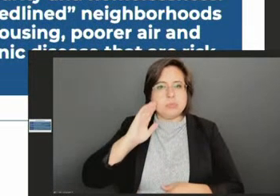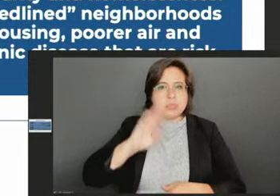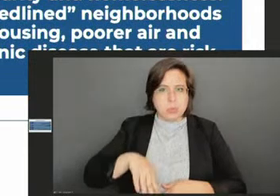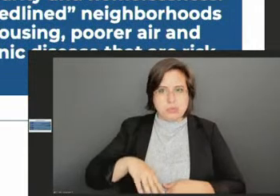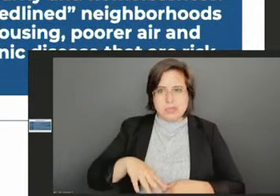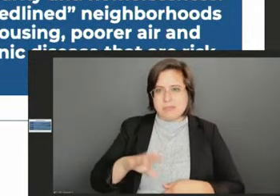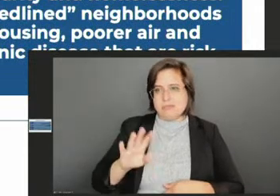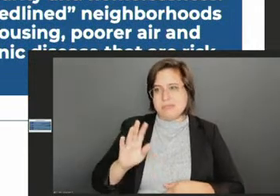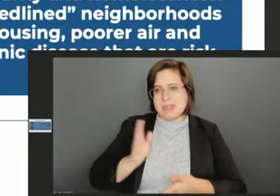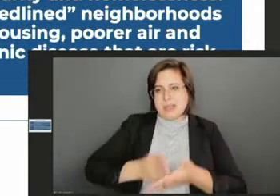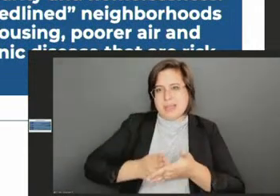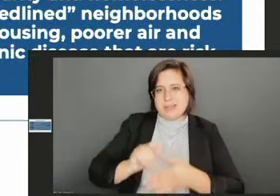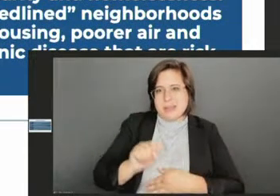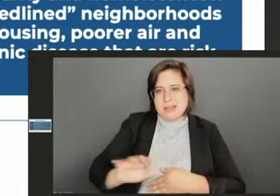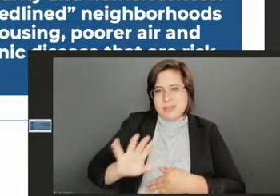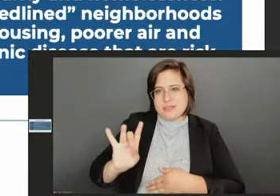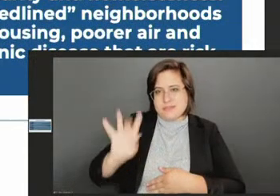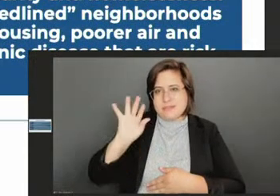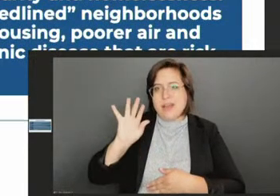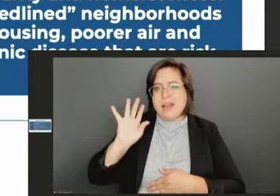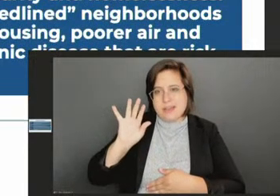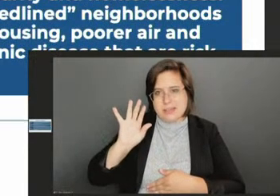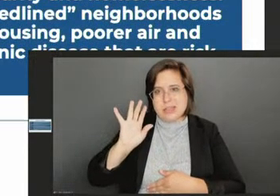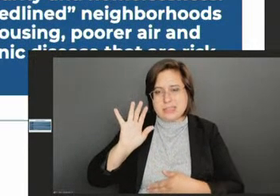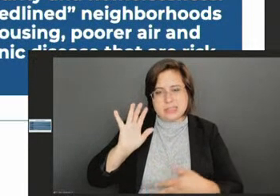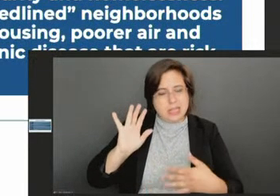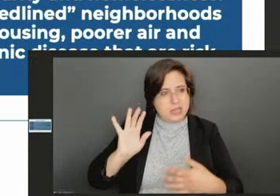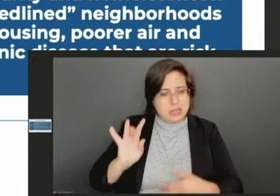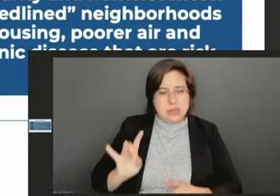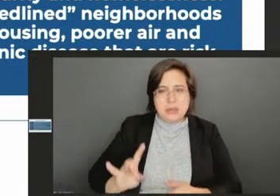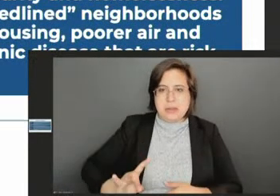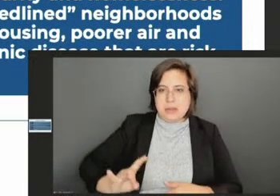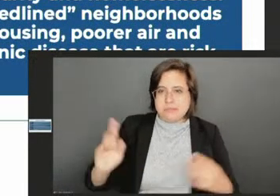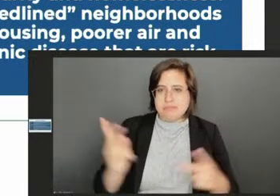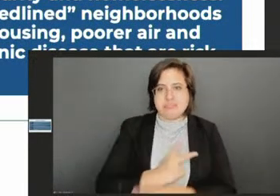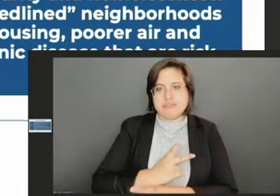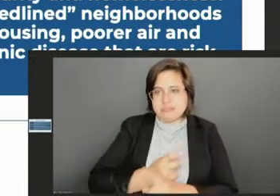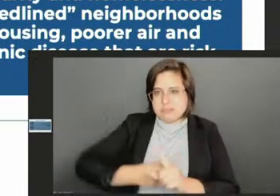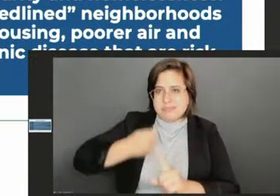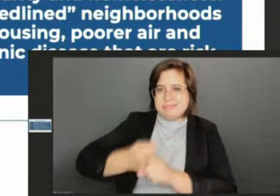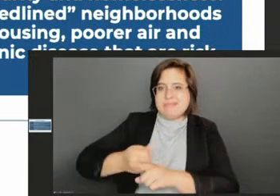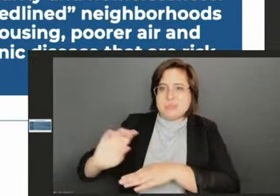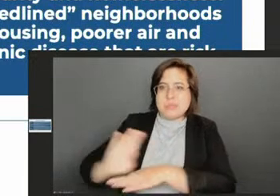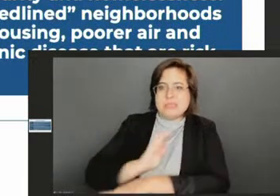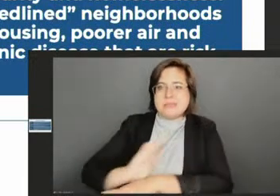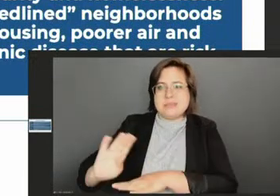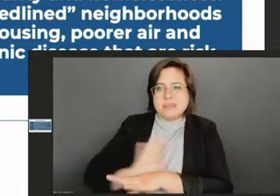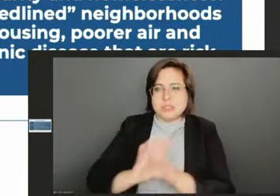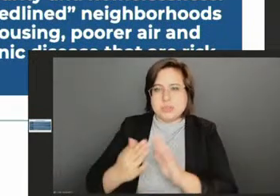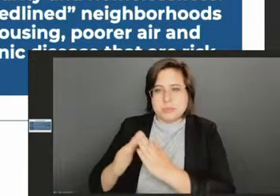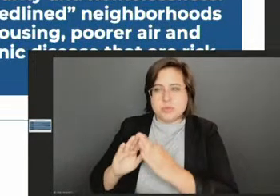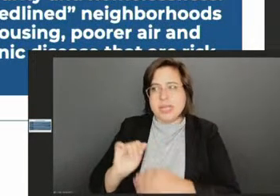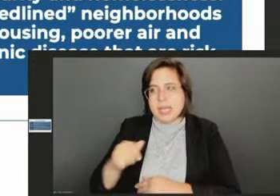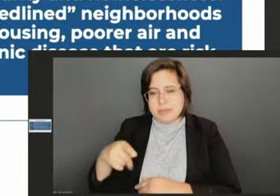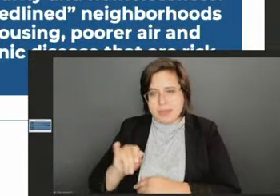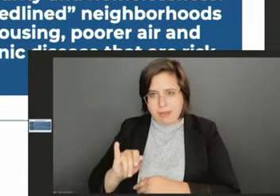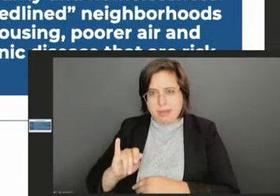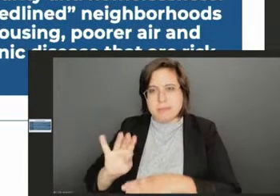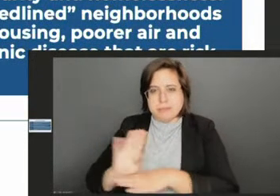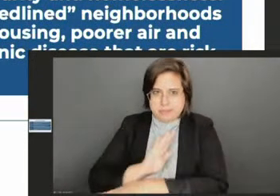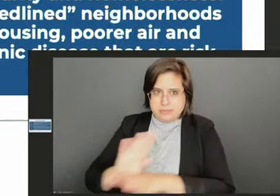of anti-Asian violence had a devastating impact on the business community, AAPI business